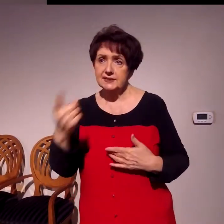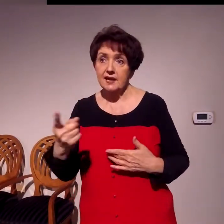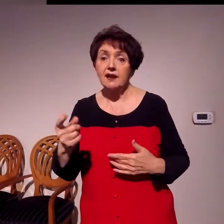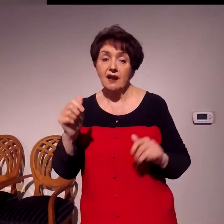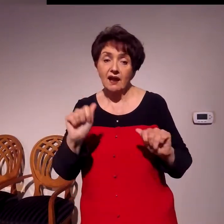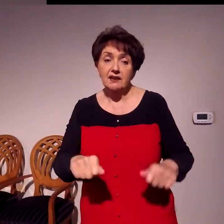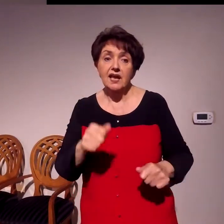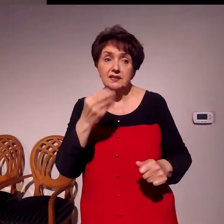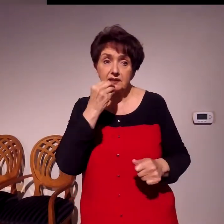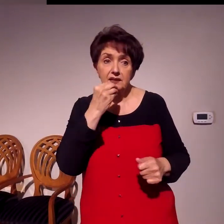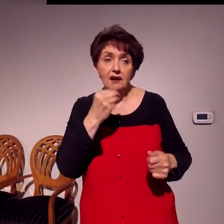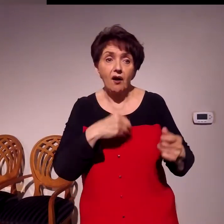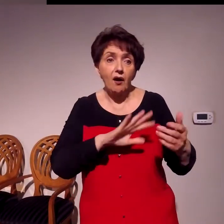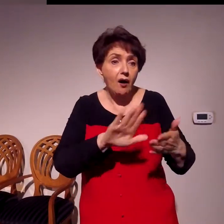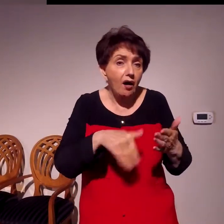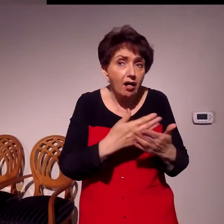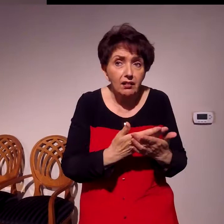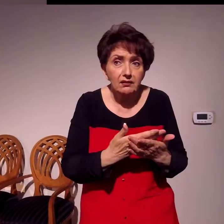thing